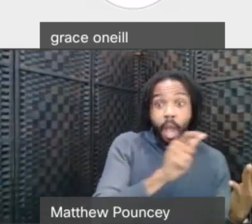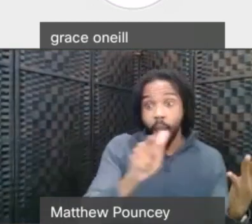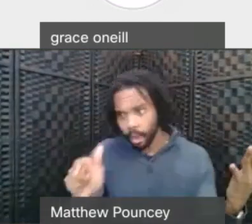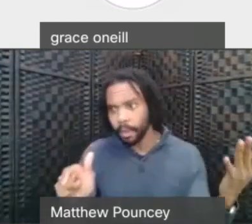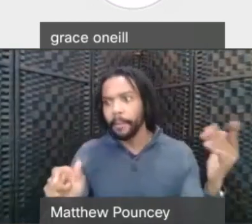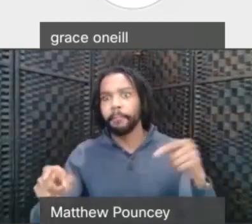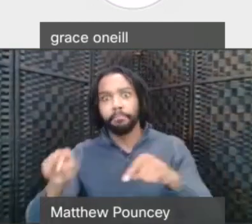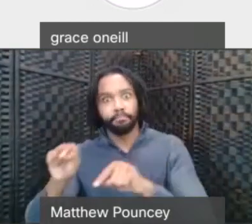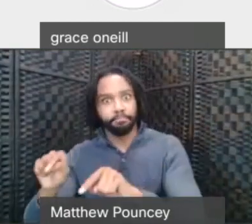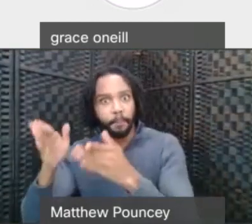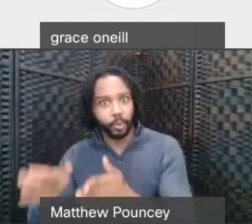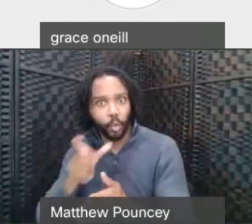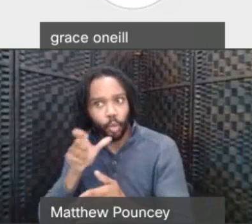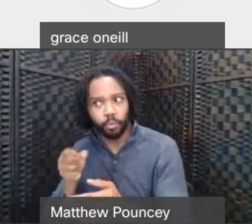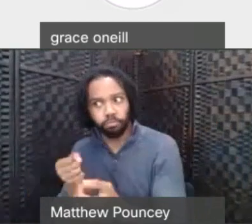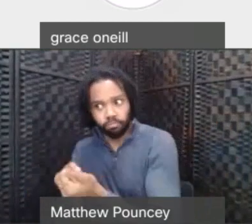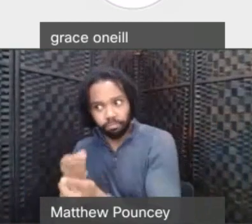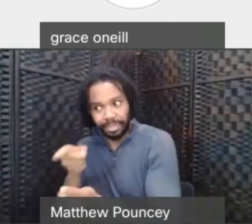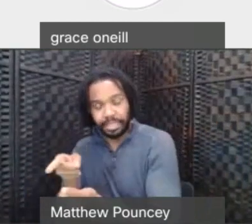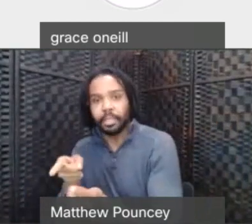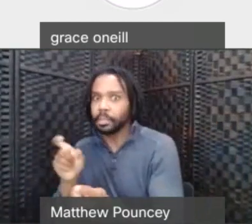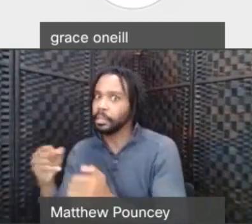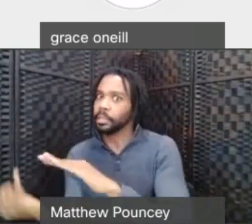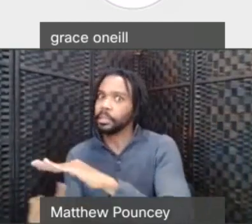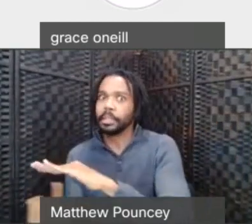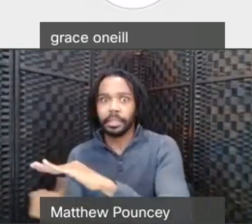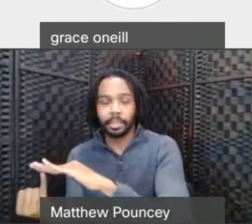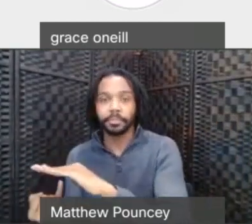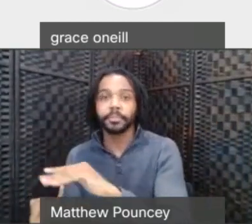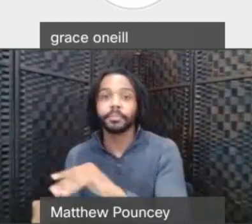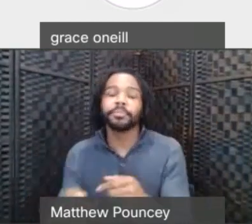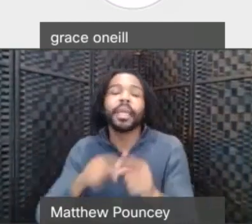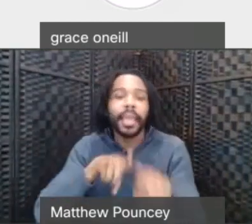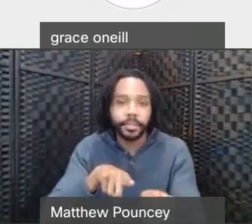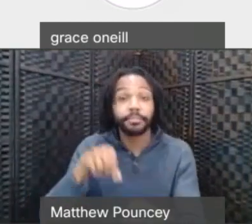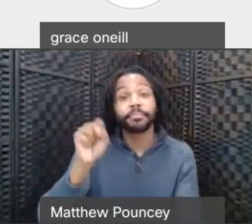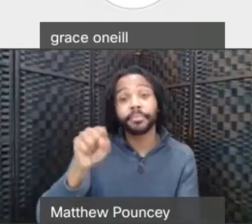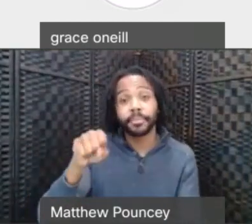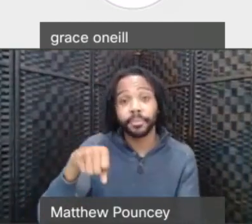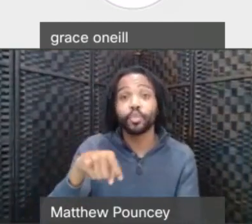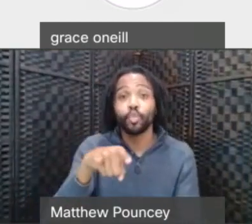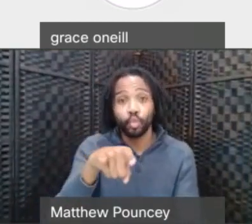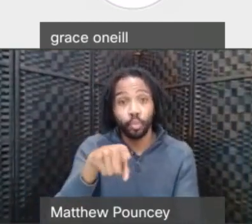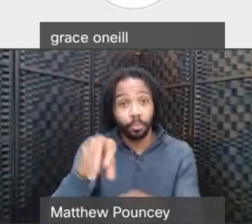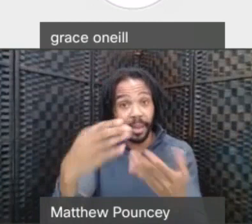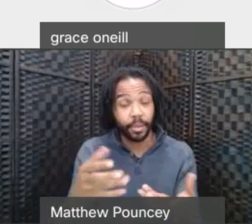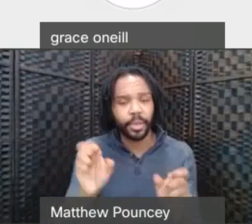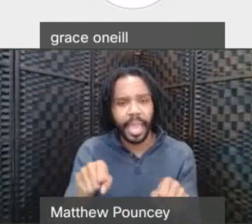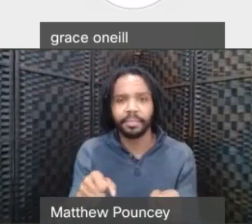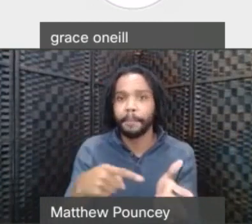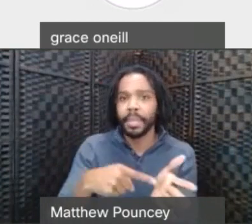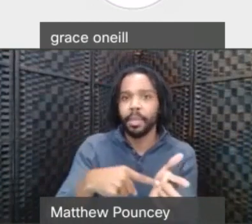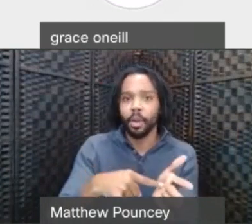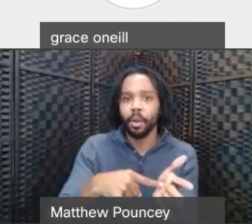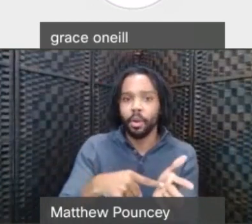on quarantine. So the answer to the question is yes, the provider can build a quarantine rate. However,